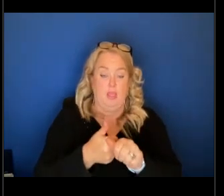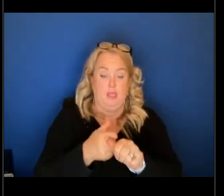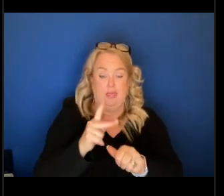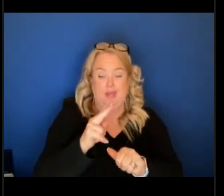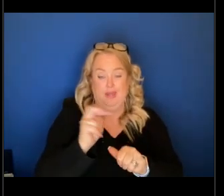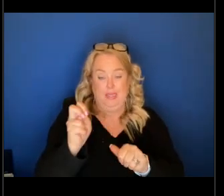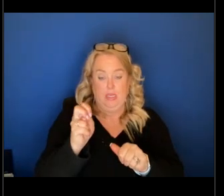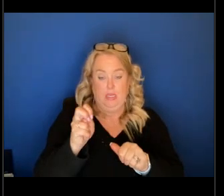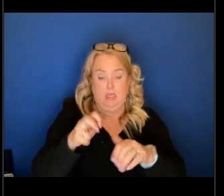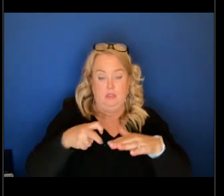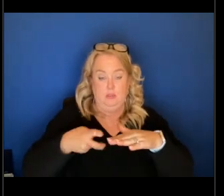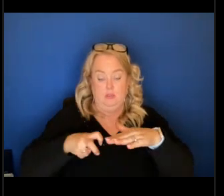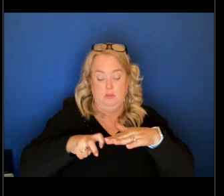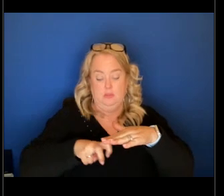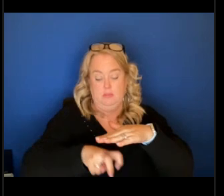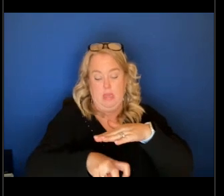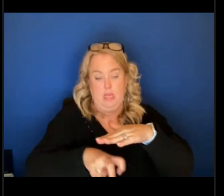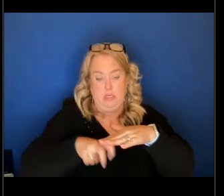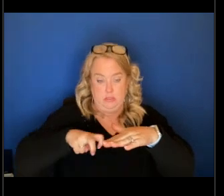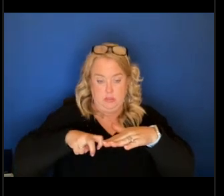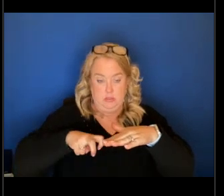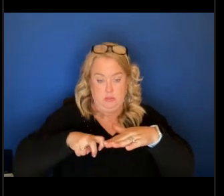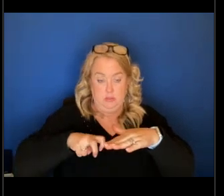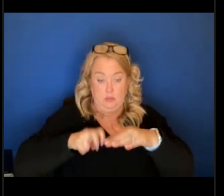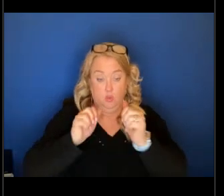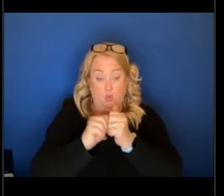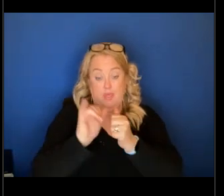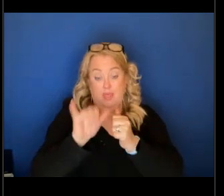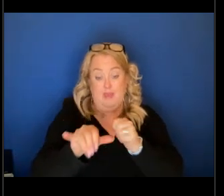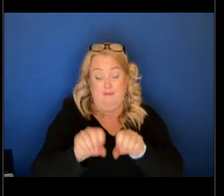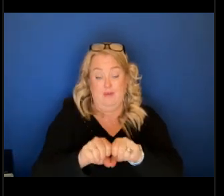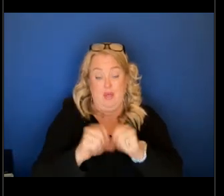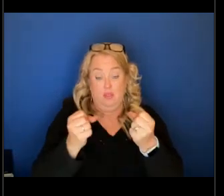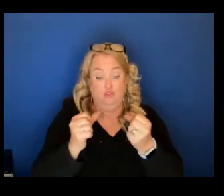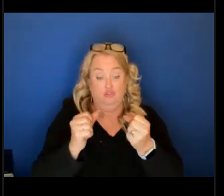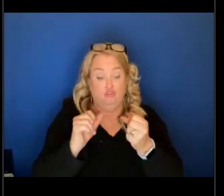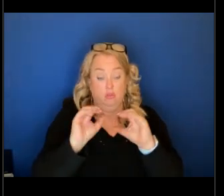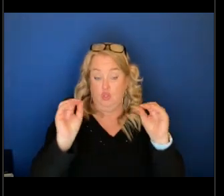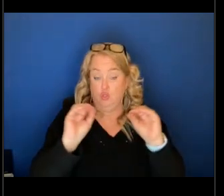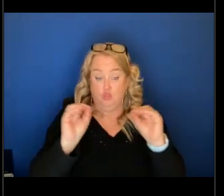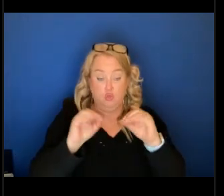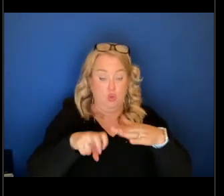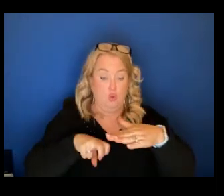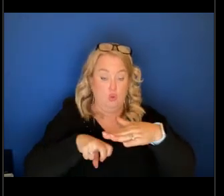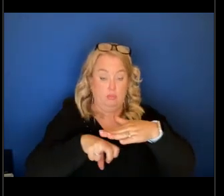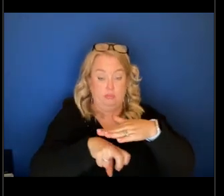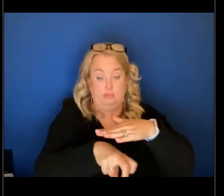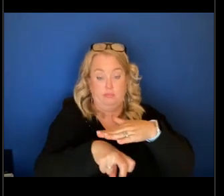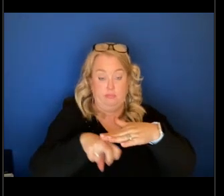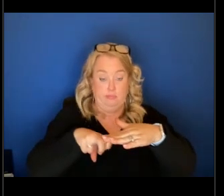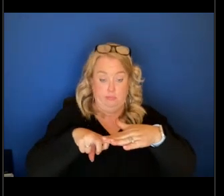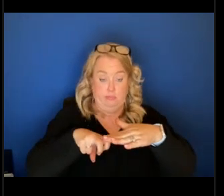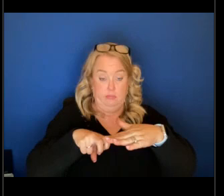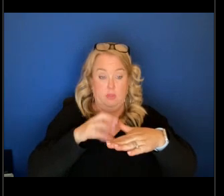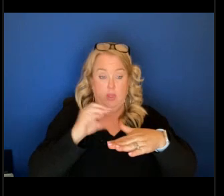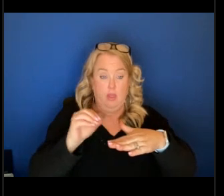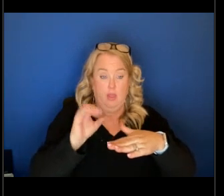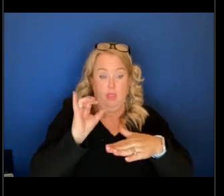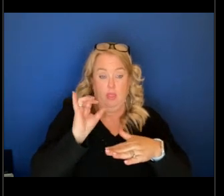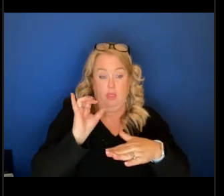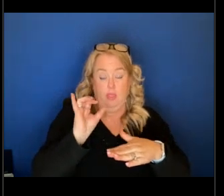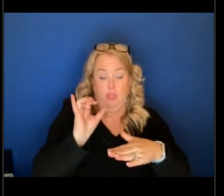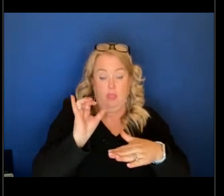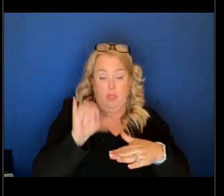beneath. With this violation, there is no knee space and the clear floor space